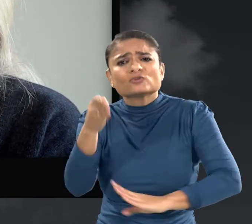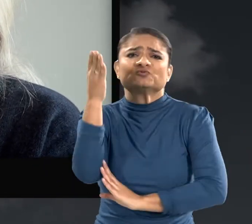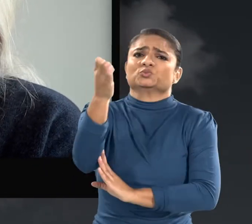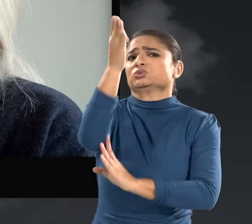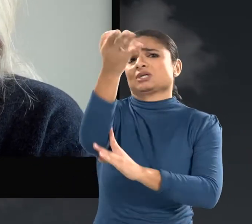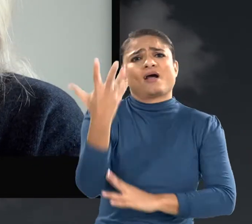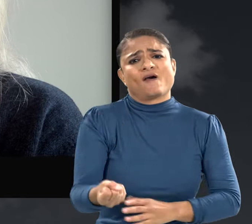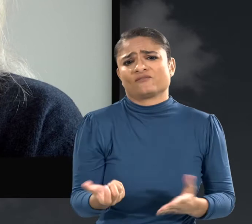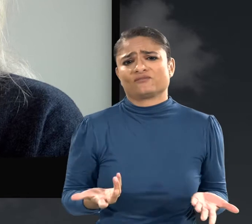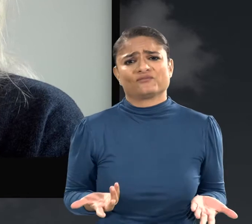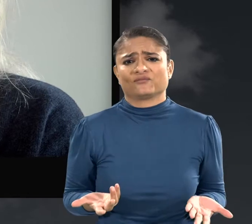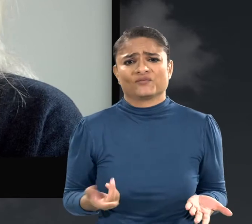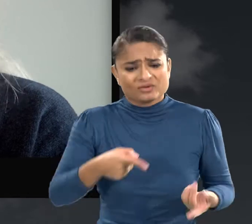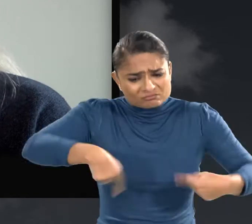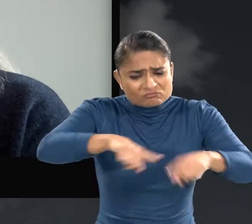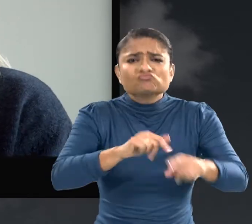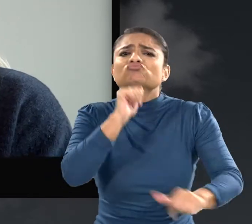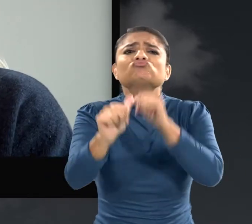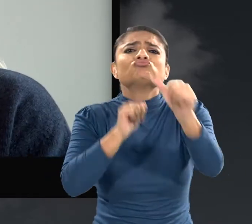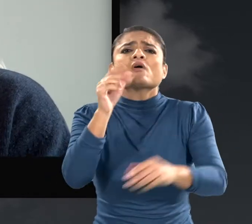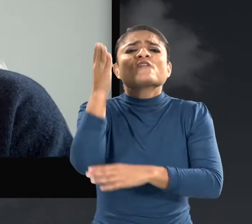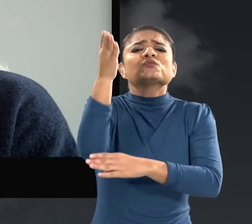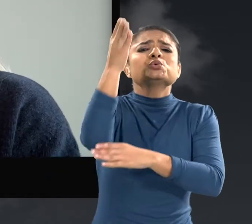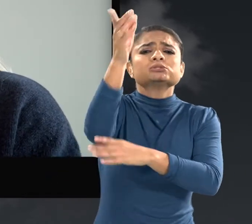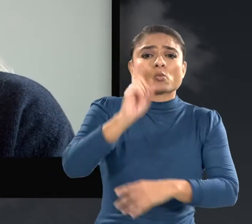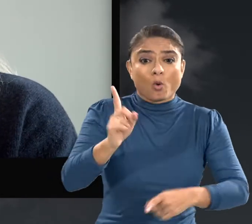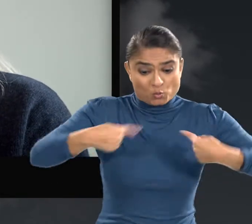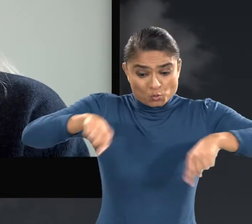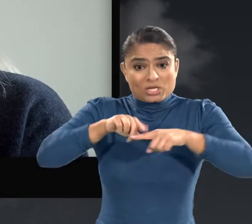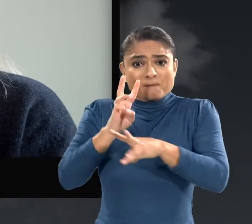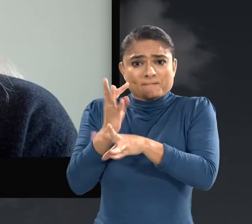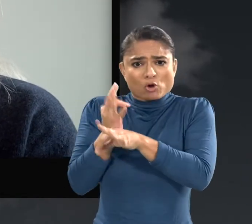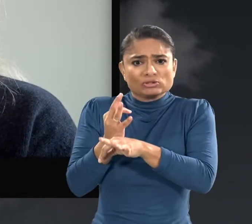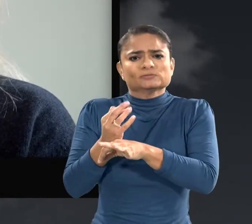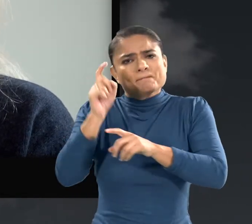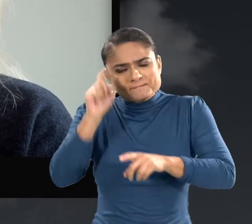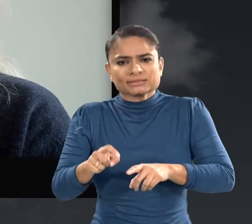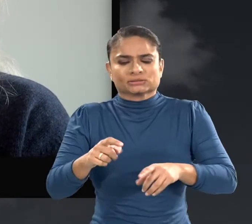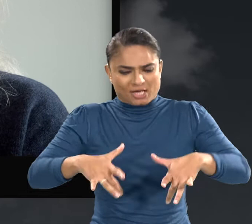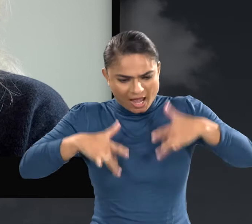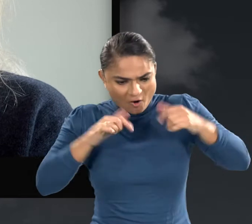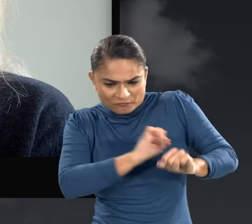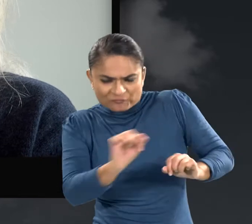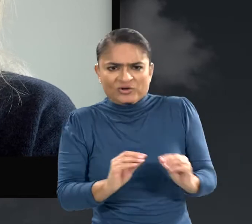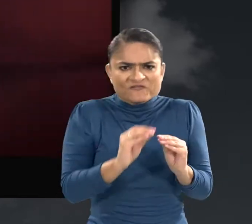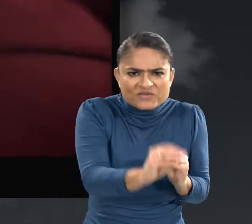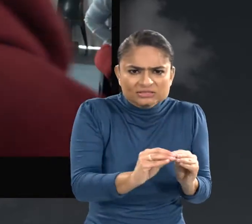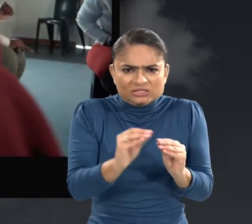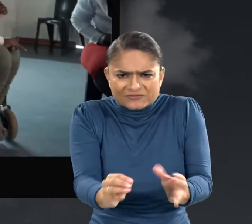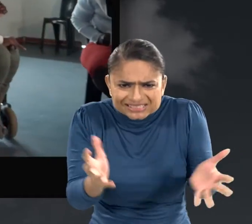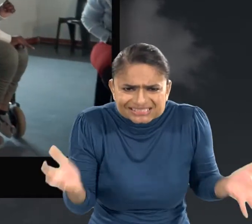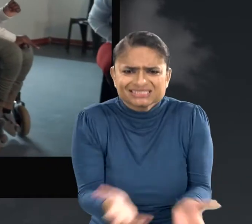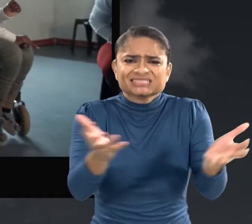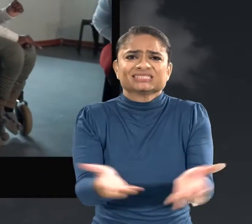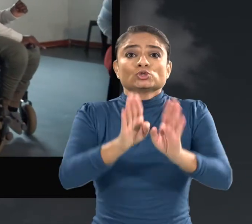have a future, no matter what that future is. And we as parents need to invest in that future and